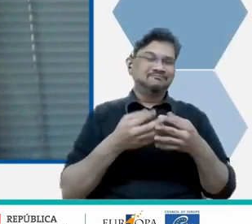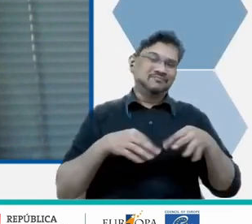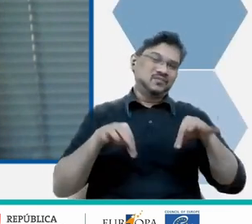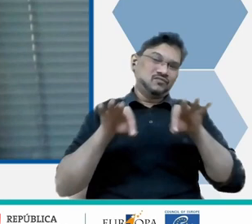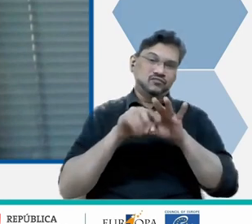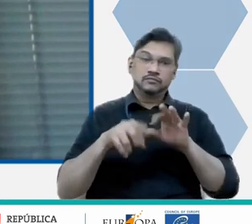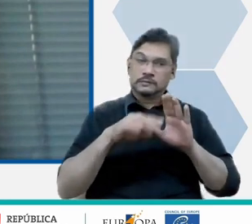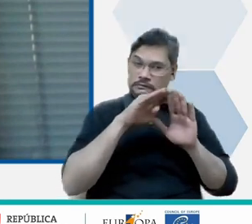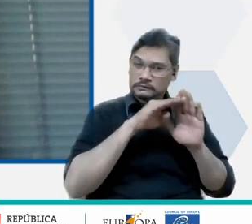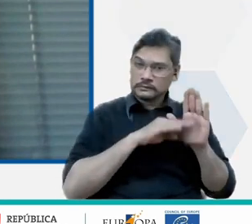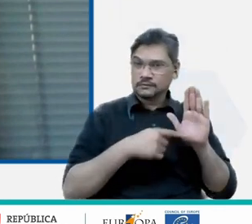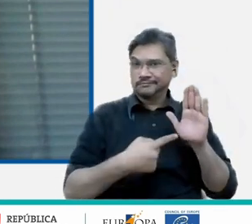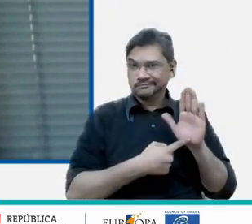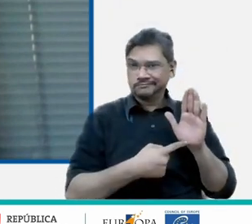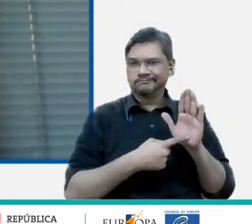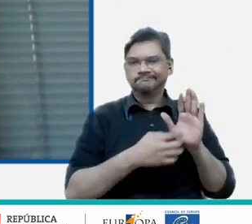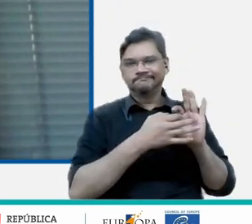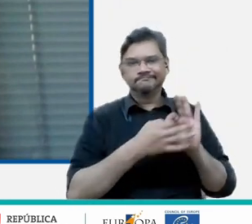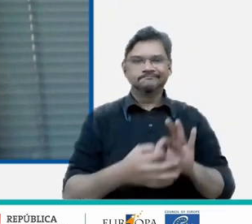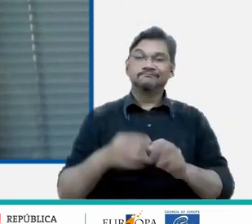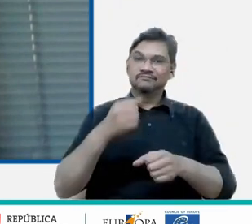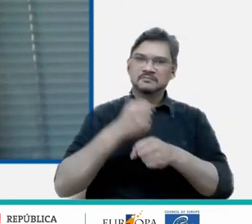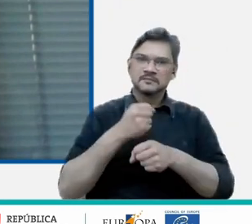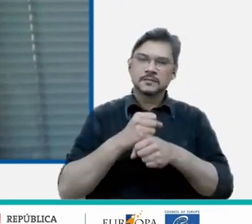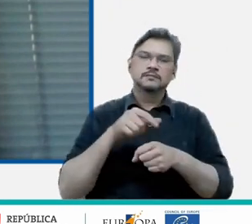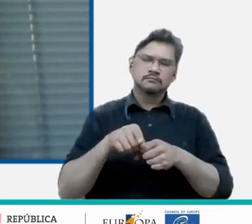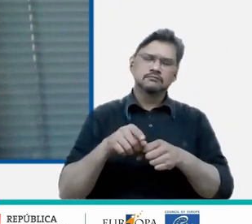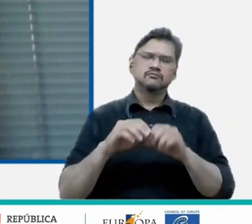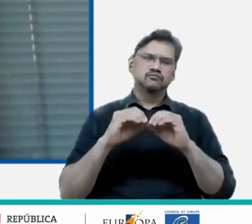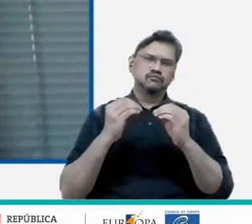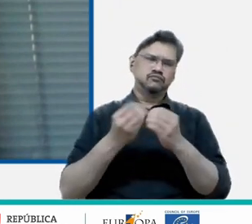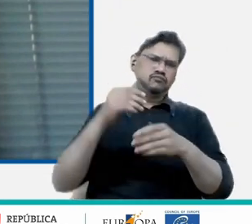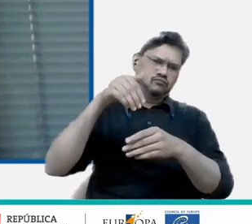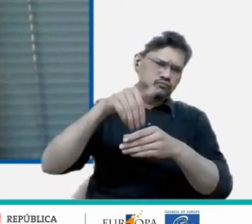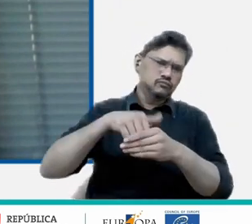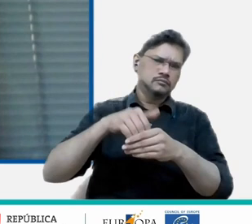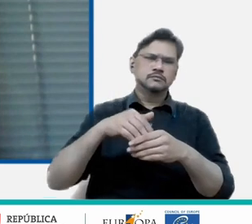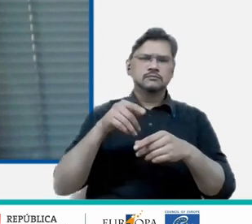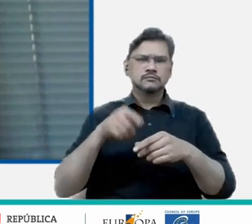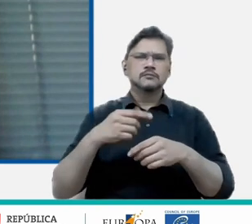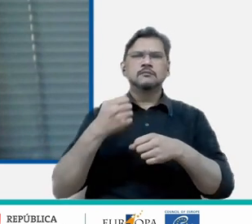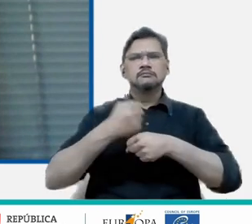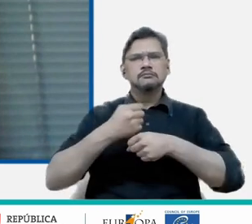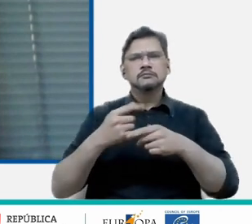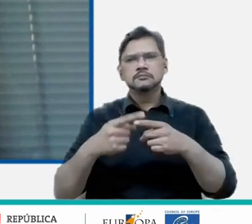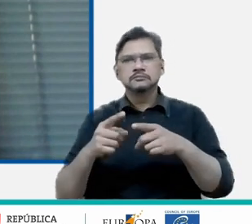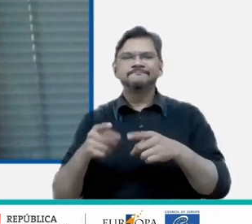that work within the organization and in order to mainstream resilience are really